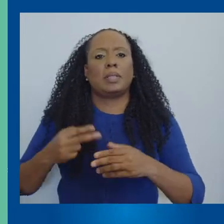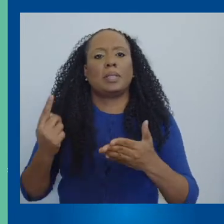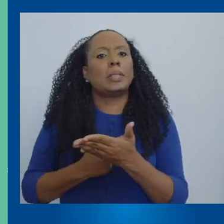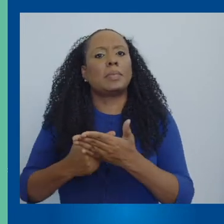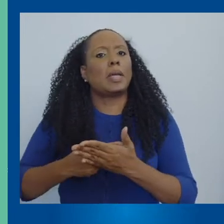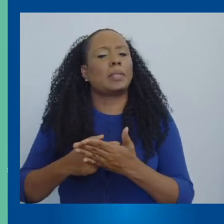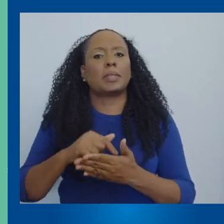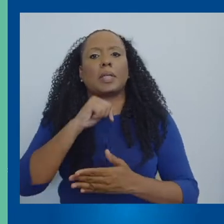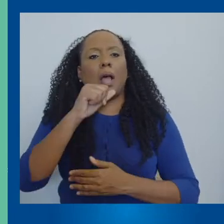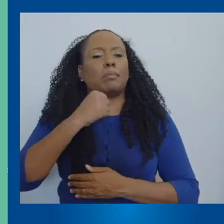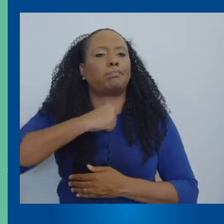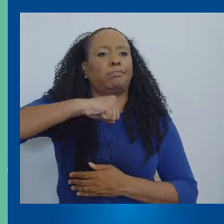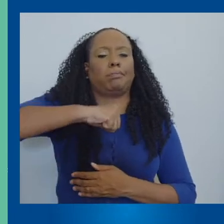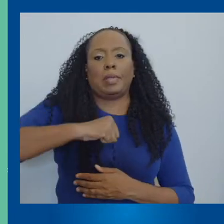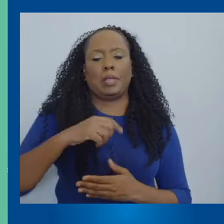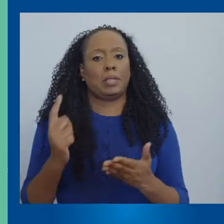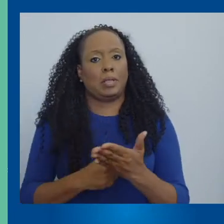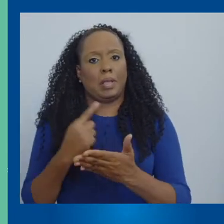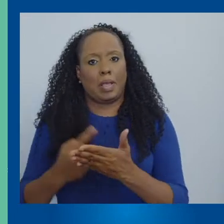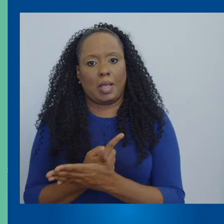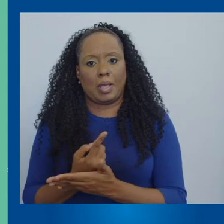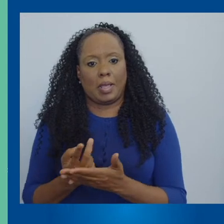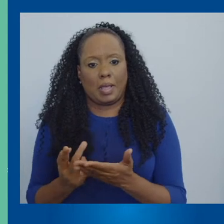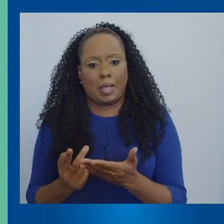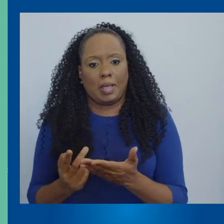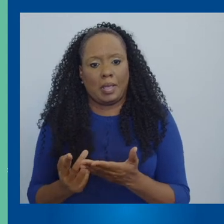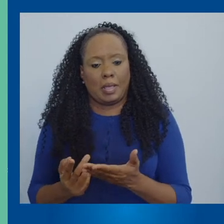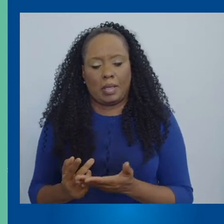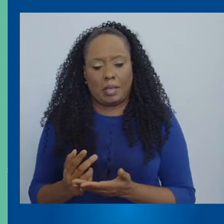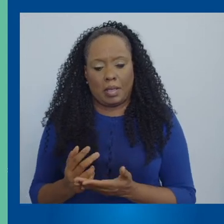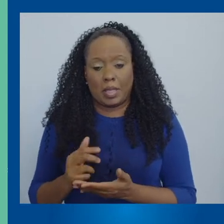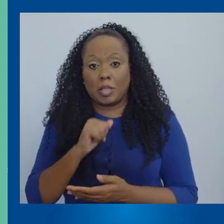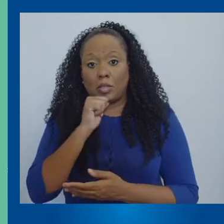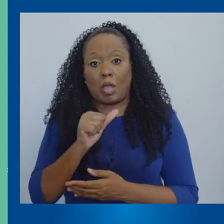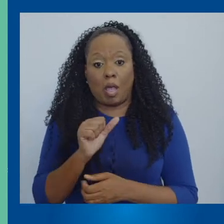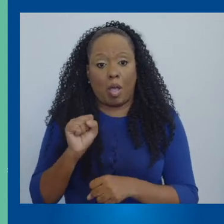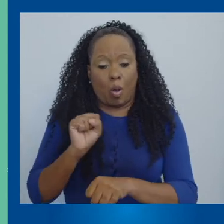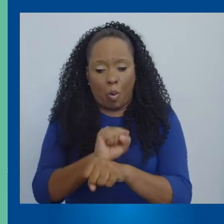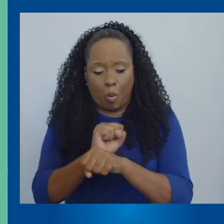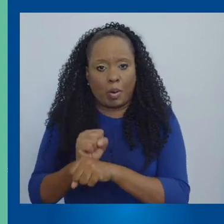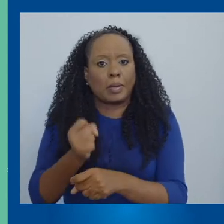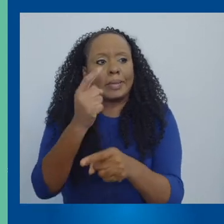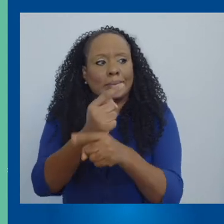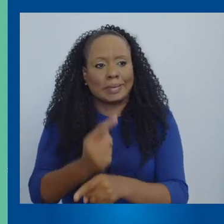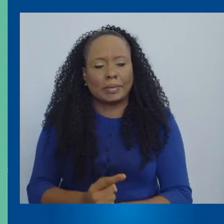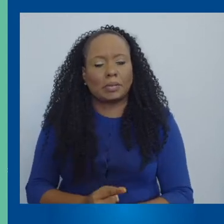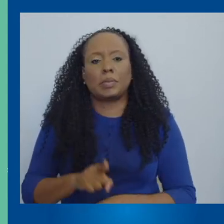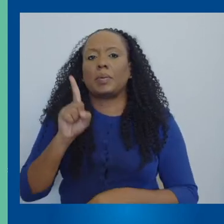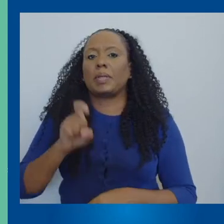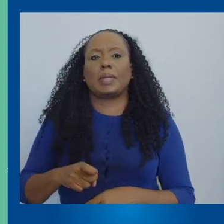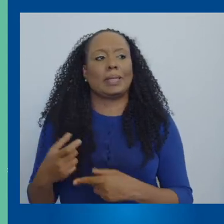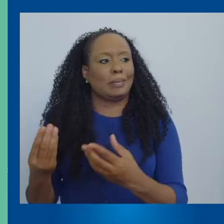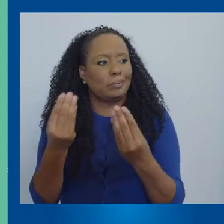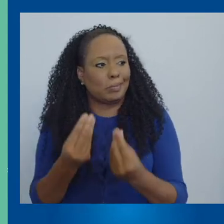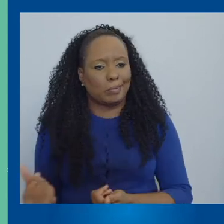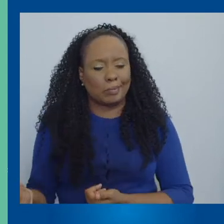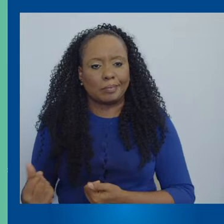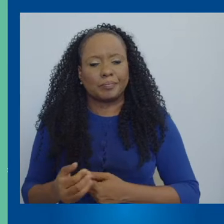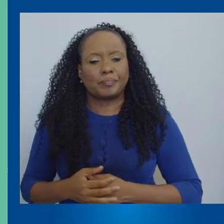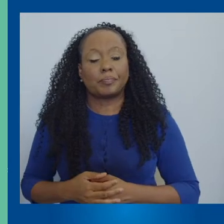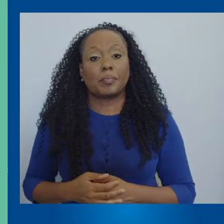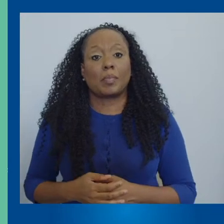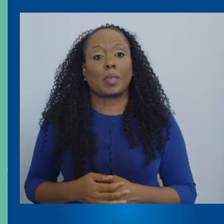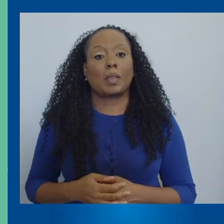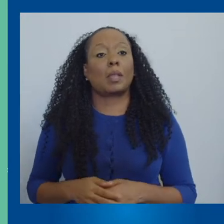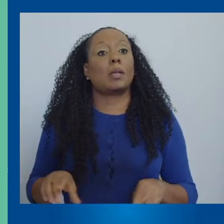the plants are not operating effectively. So this all needs to be addressed. We also have